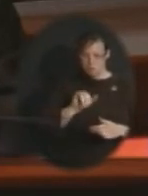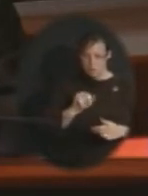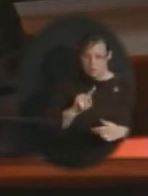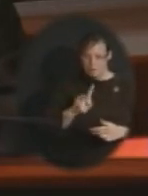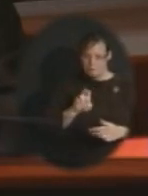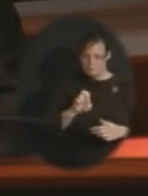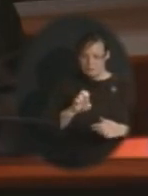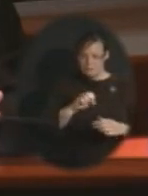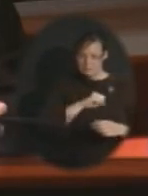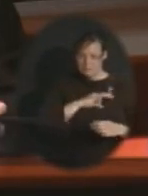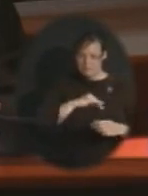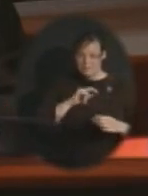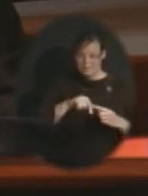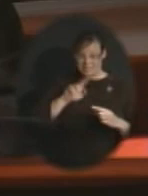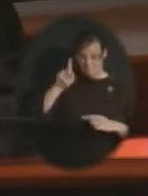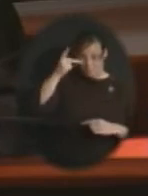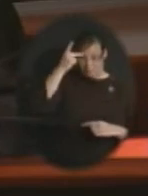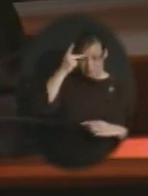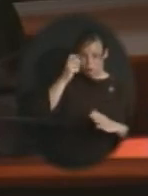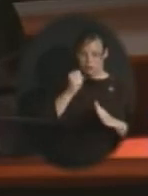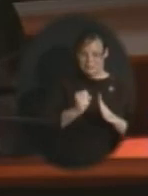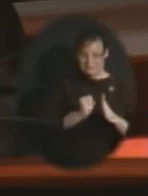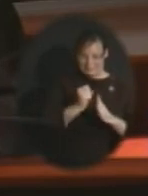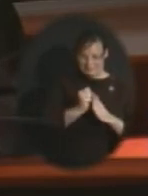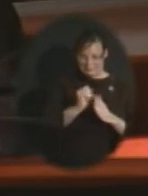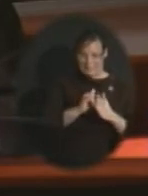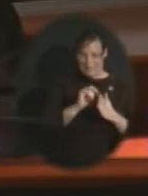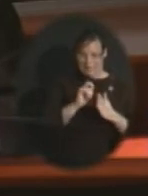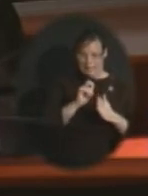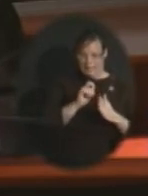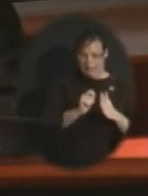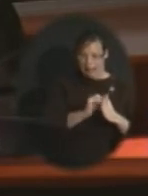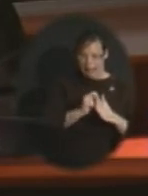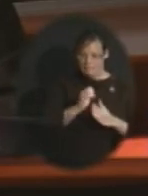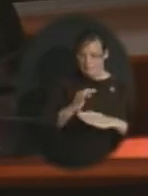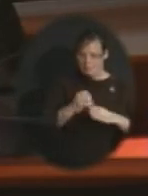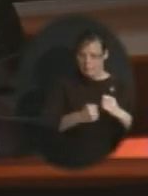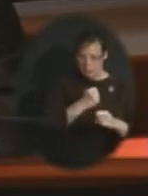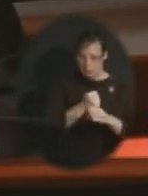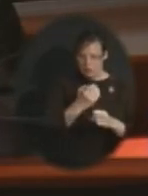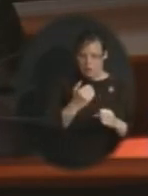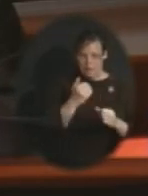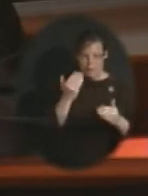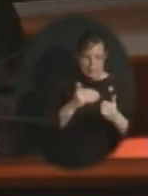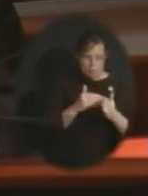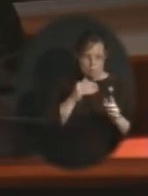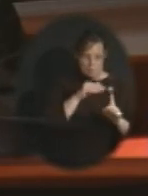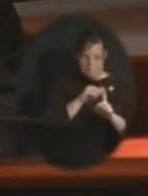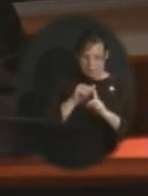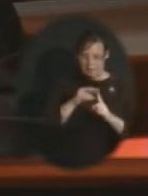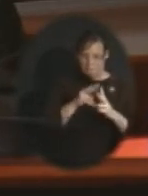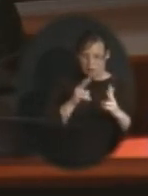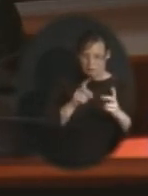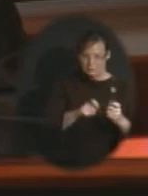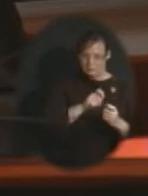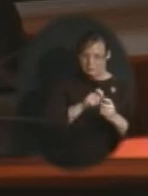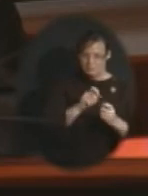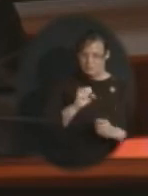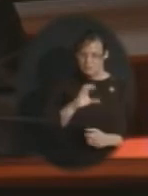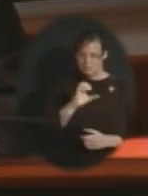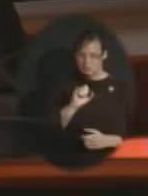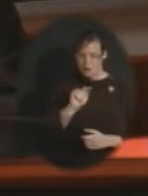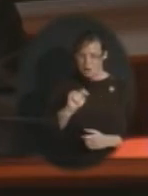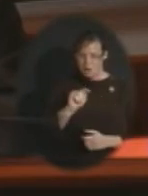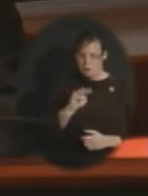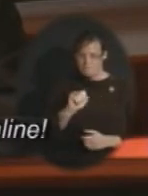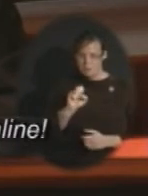that this is political season. It's that time of year. And so, again, we reminded them very specifically, and Scott Mason does a nice job of this